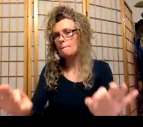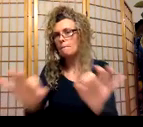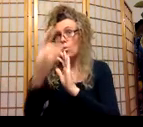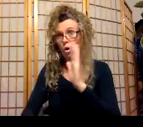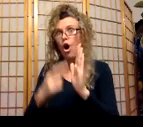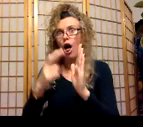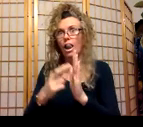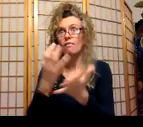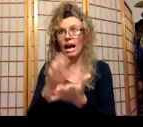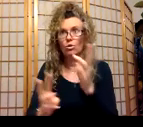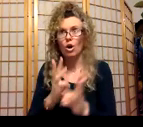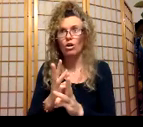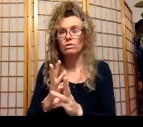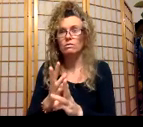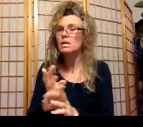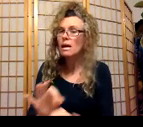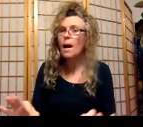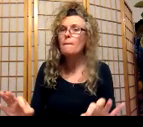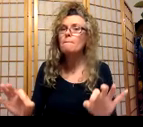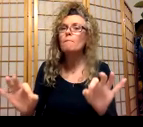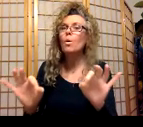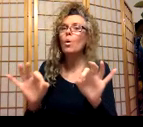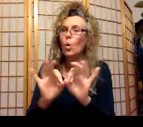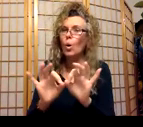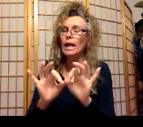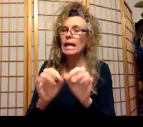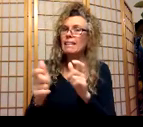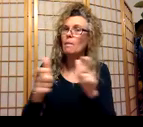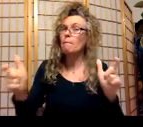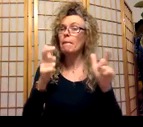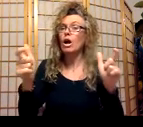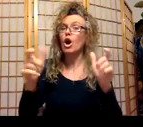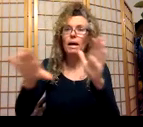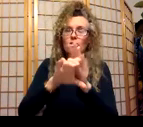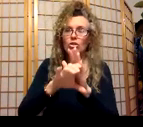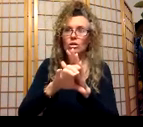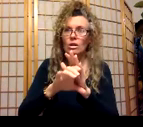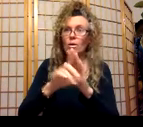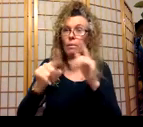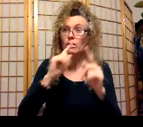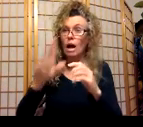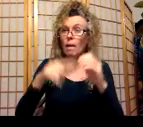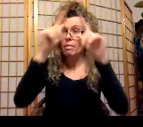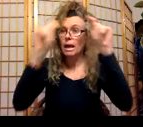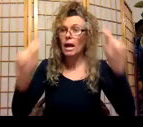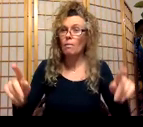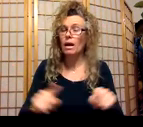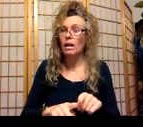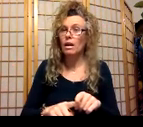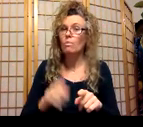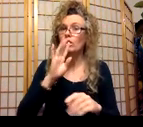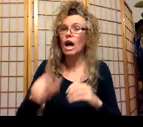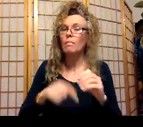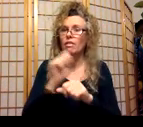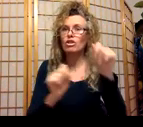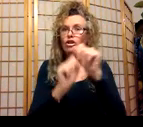They are a very important mechanism in the bigger scheme, when we are talking about the pyramid, because we were talking about the structure of